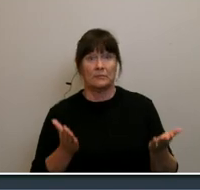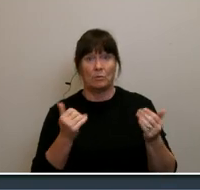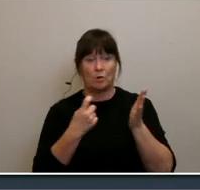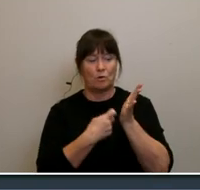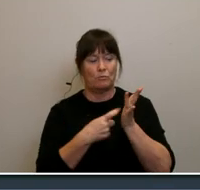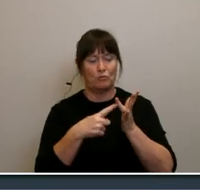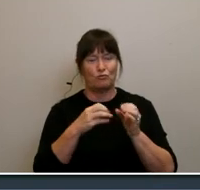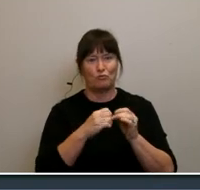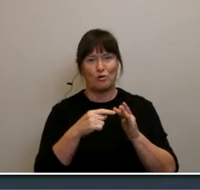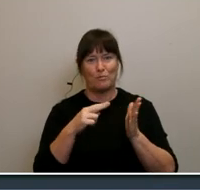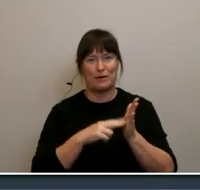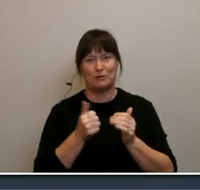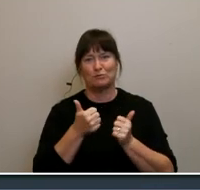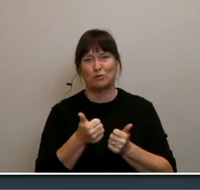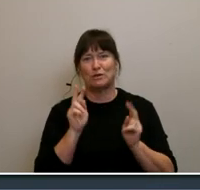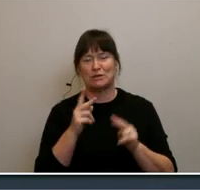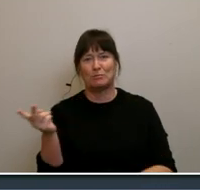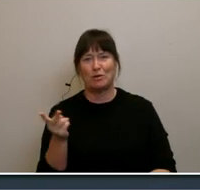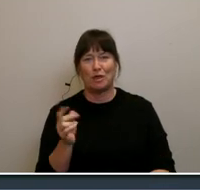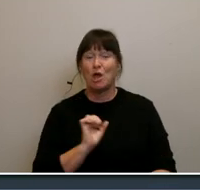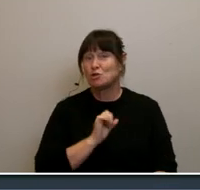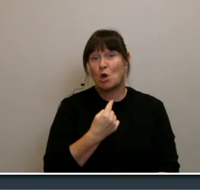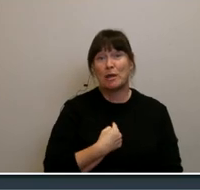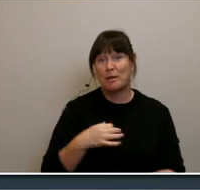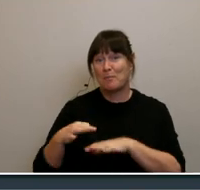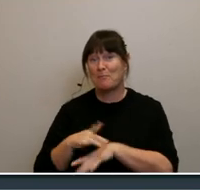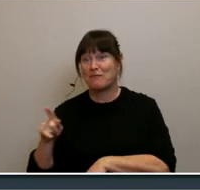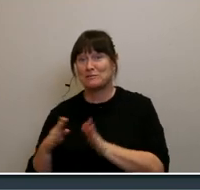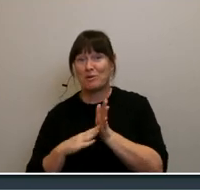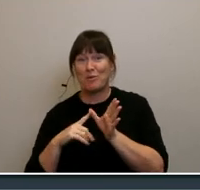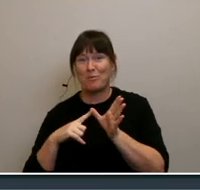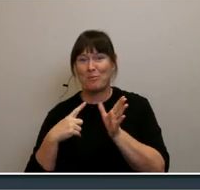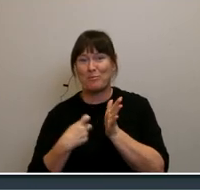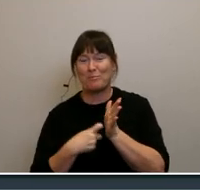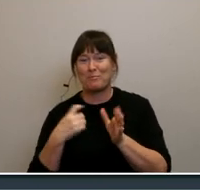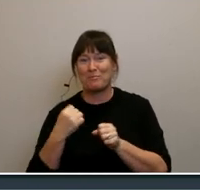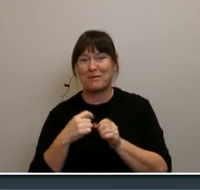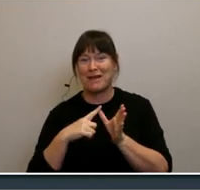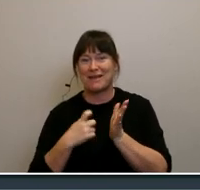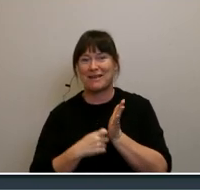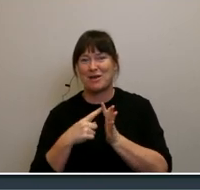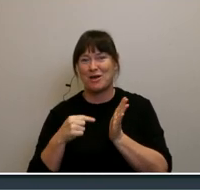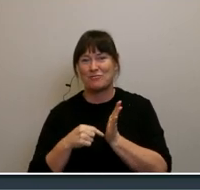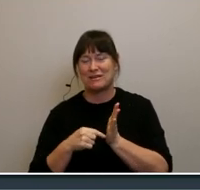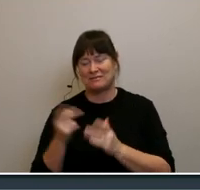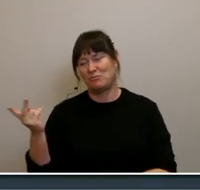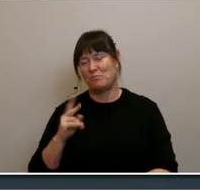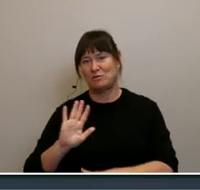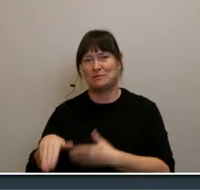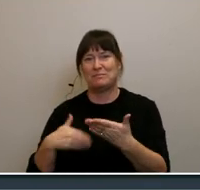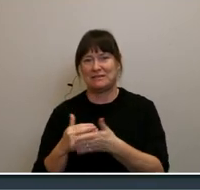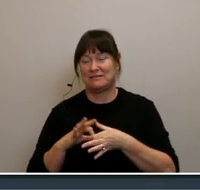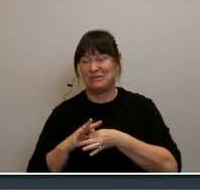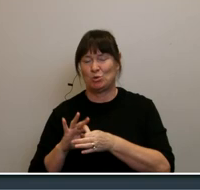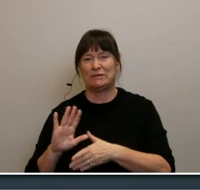Welcome, Robin. Good to see you both. Thank you. It's not just me, you've got Margaret as well. Yes. We both submitted, and this is a